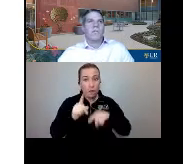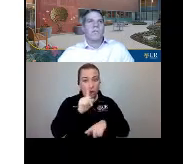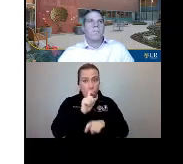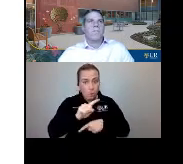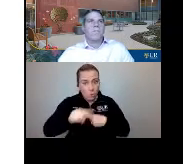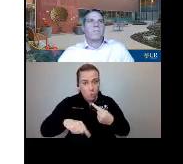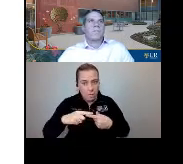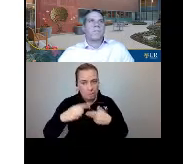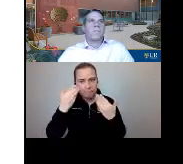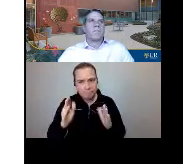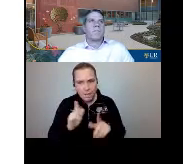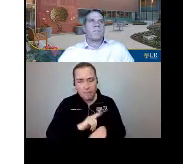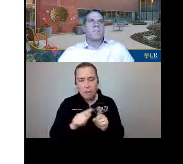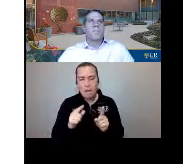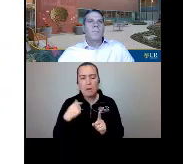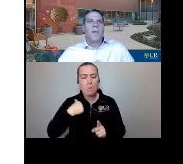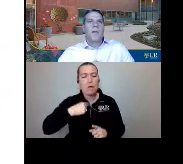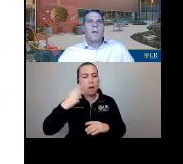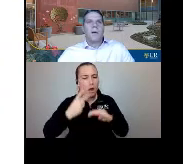for sure.